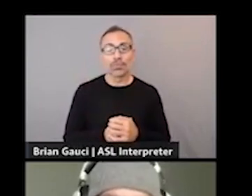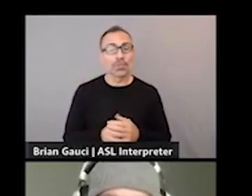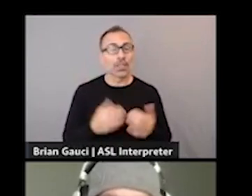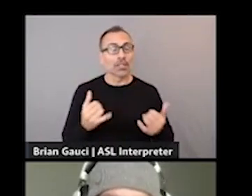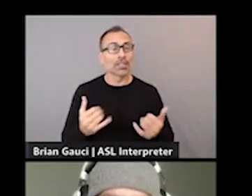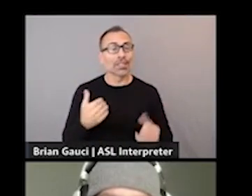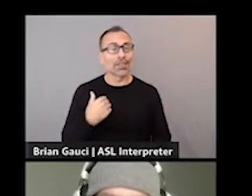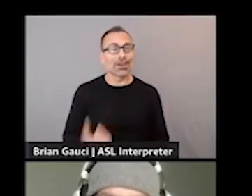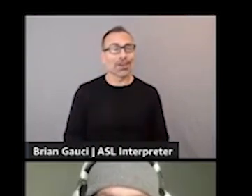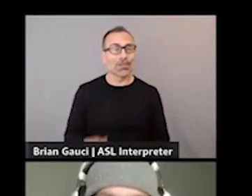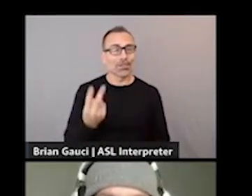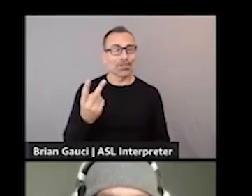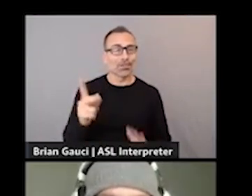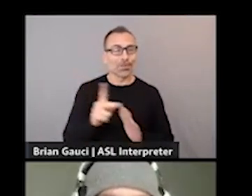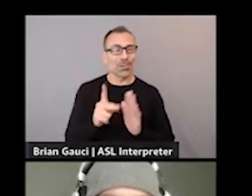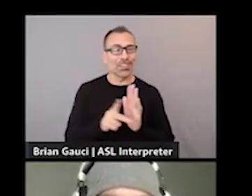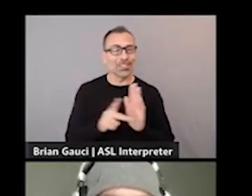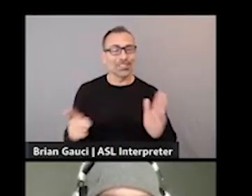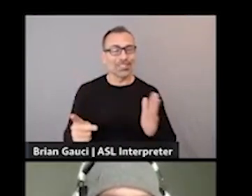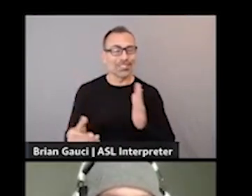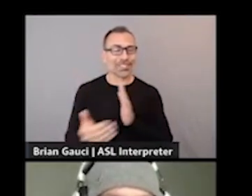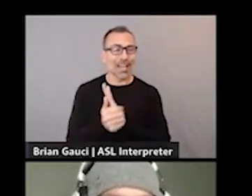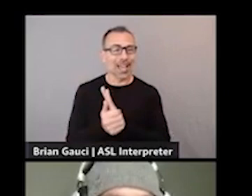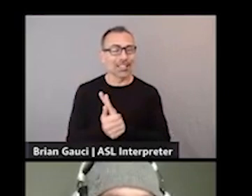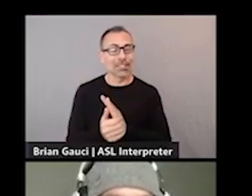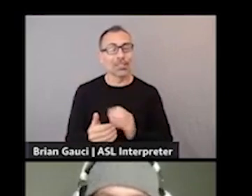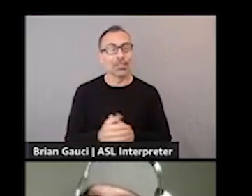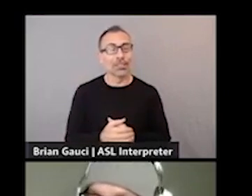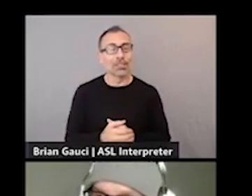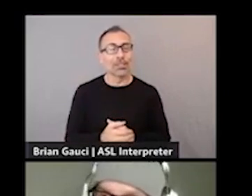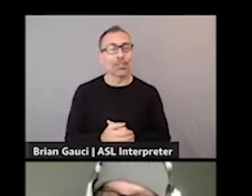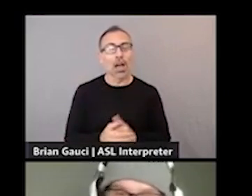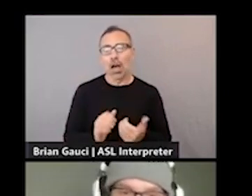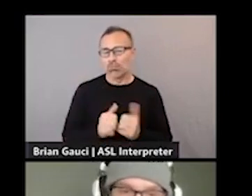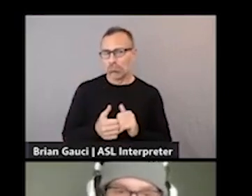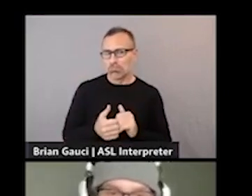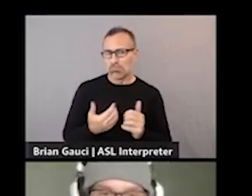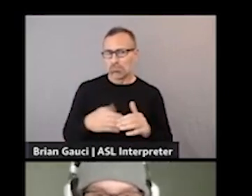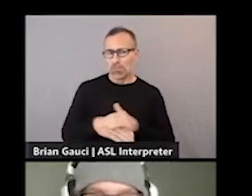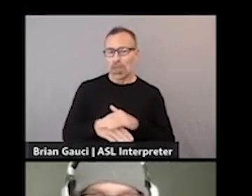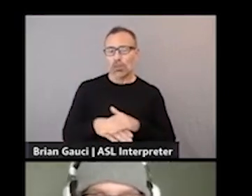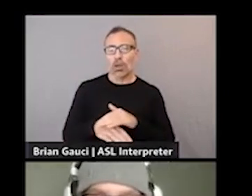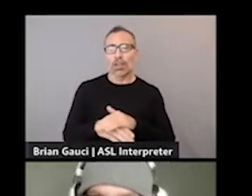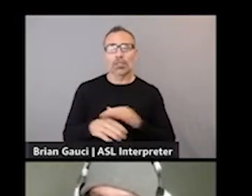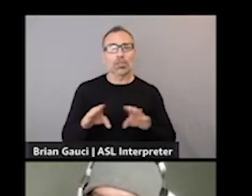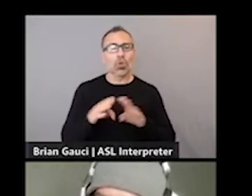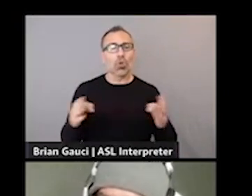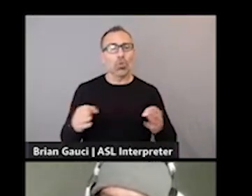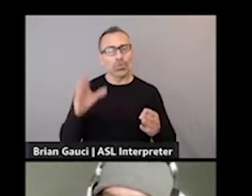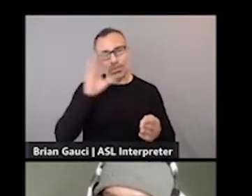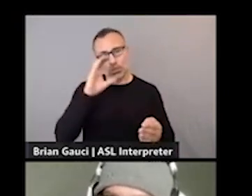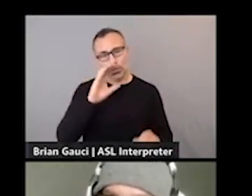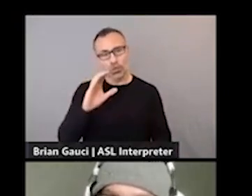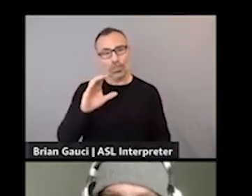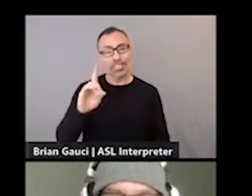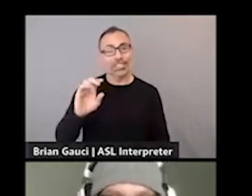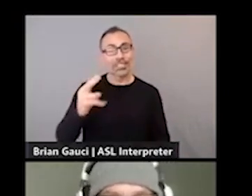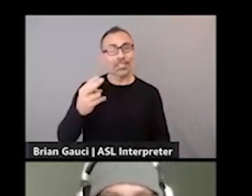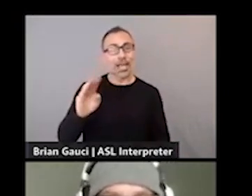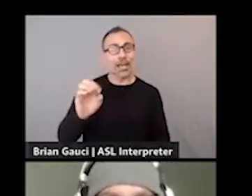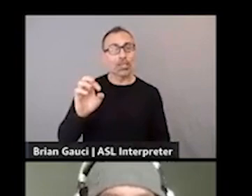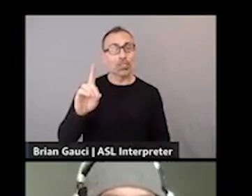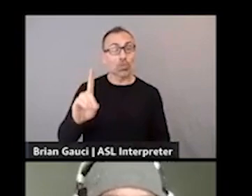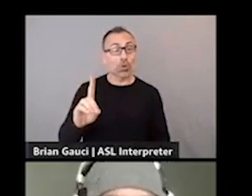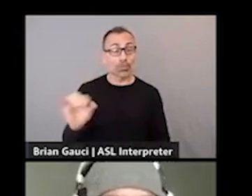two policy attached to this particular collection. So how do I access the Opensearch dashboard? So on the same page, I have